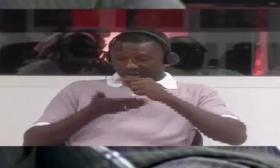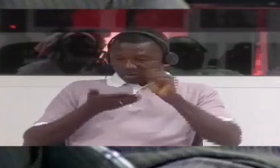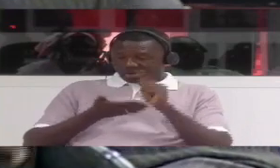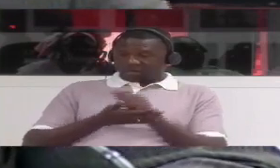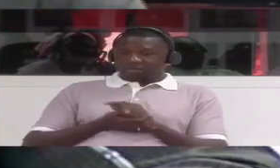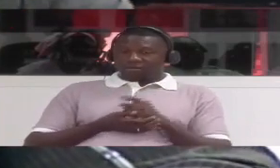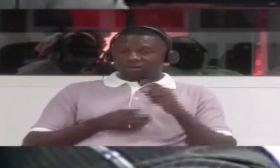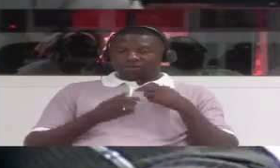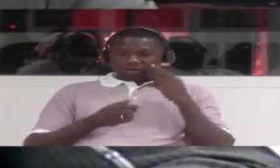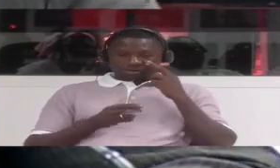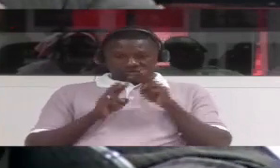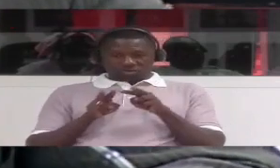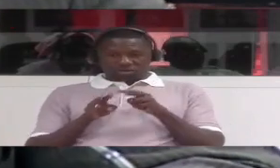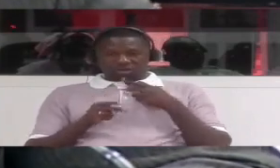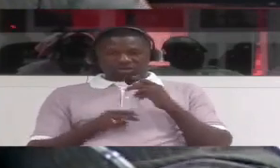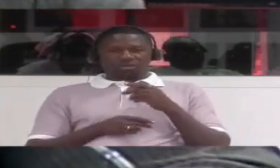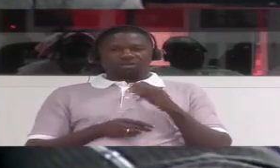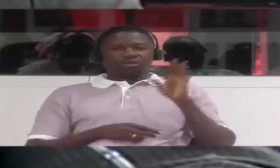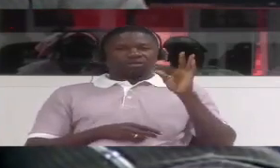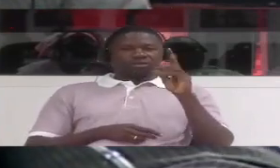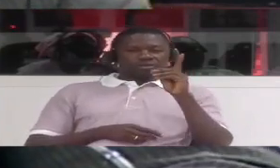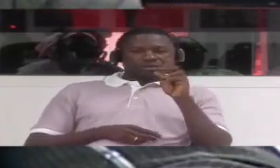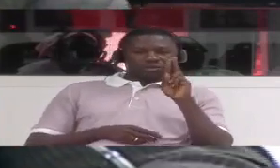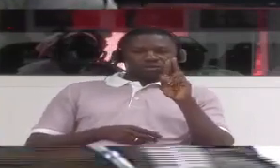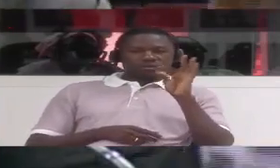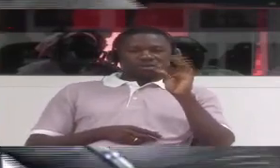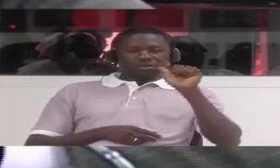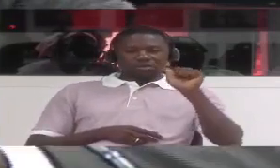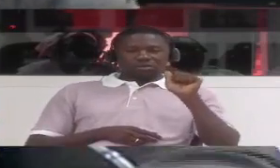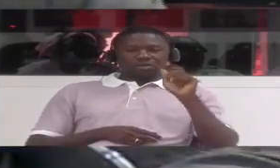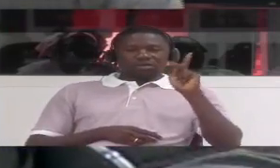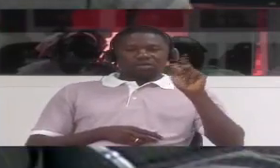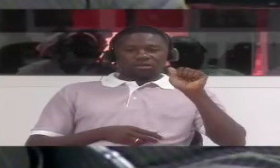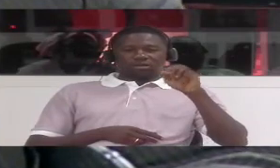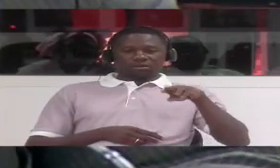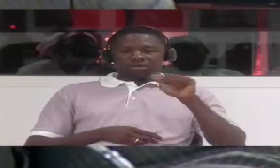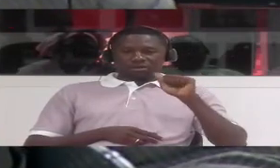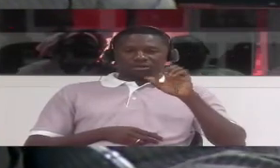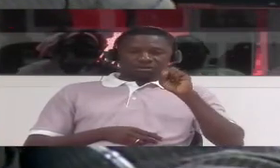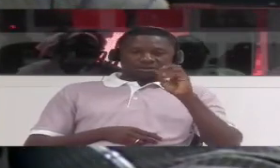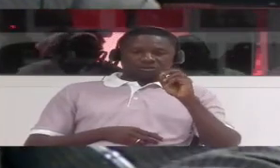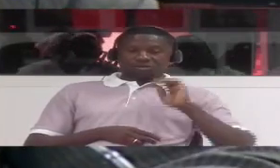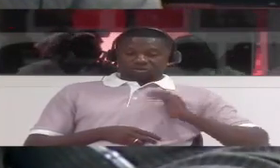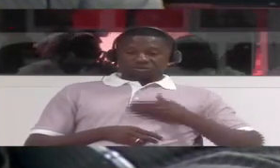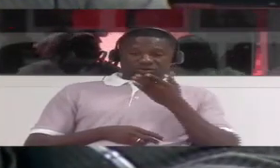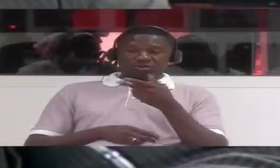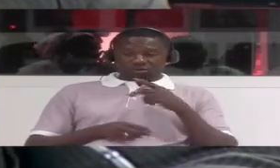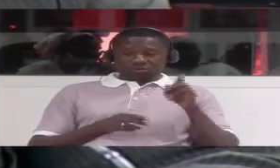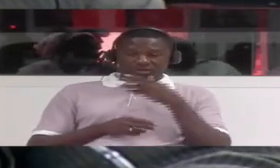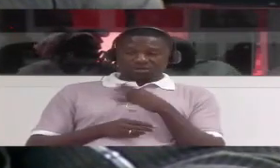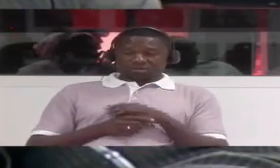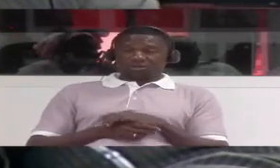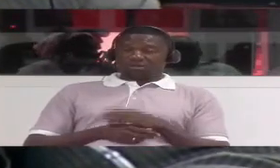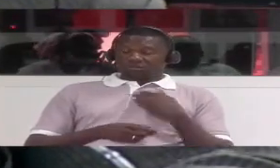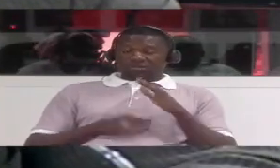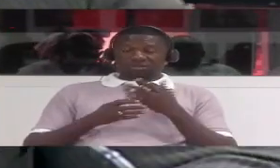I saw Duta Kamazo too also in the queue. It must have been when I left that she too was put to open her mail or whatever. It was at